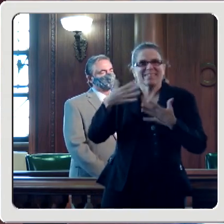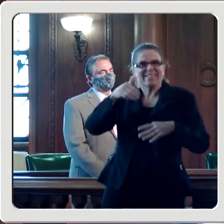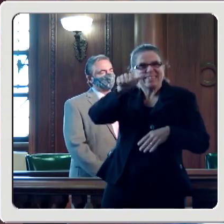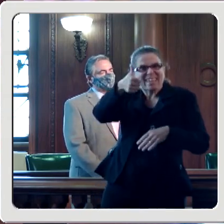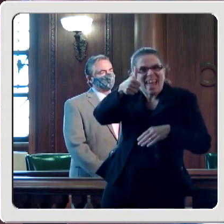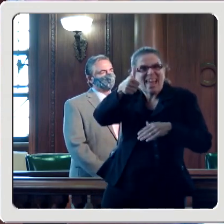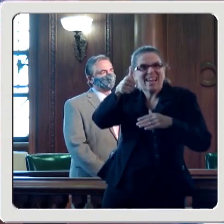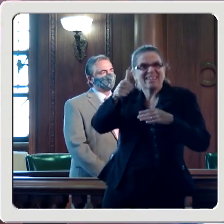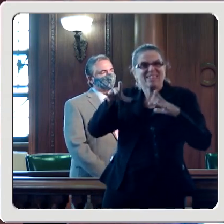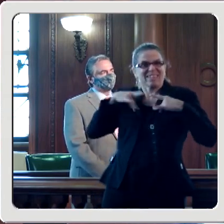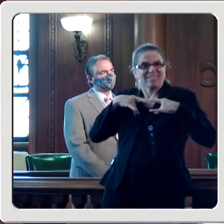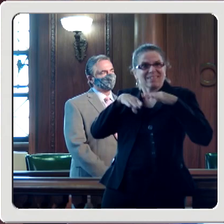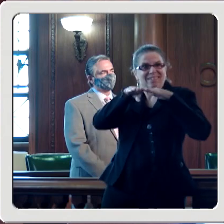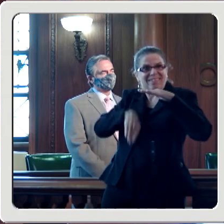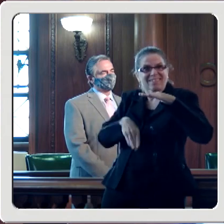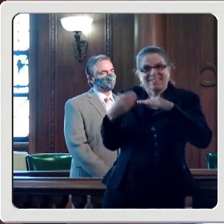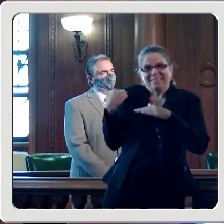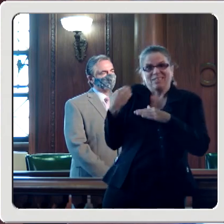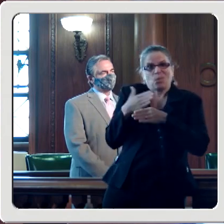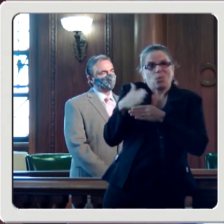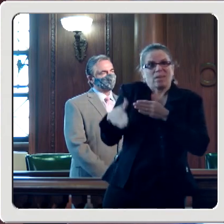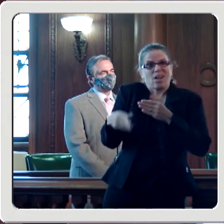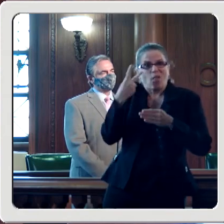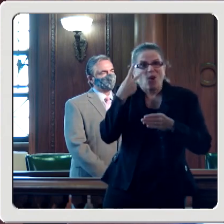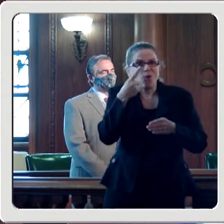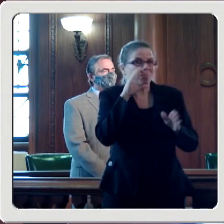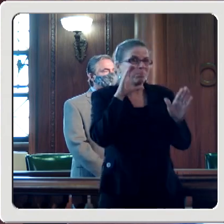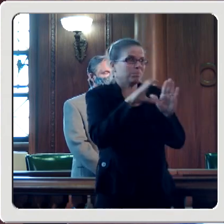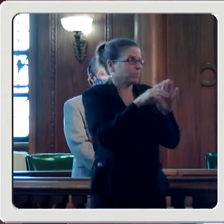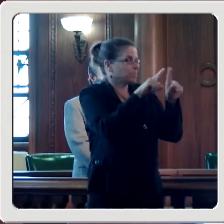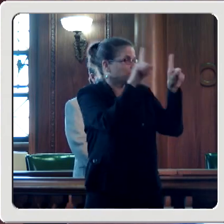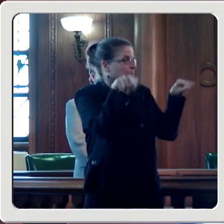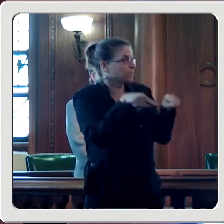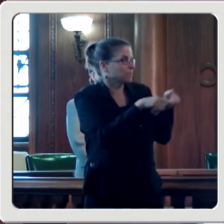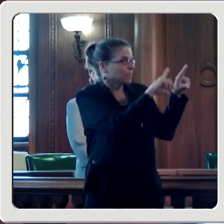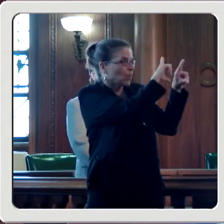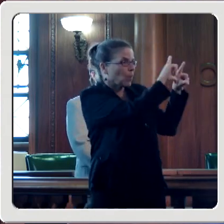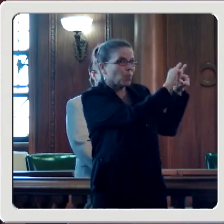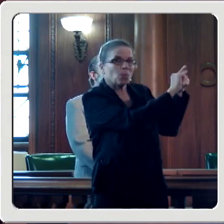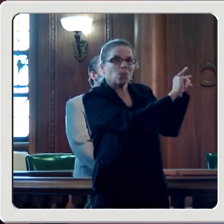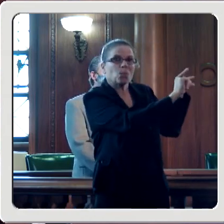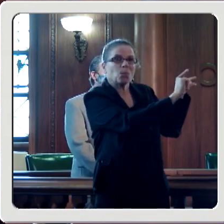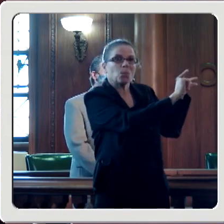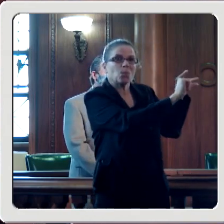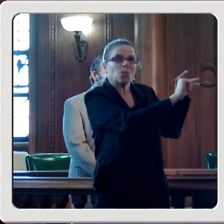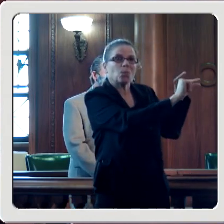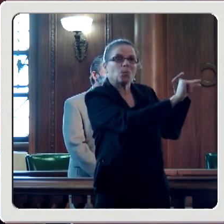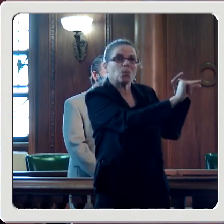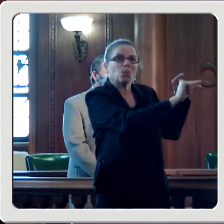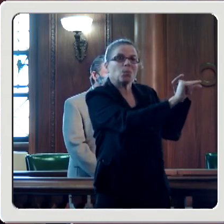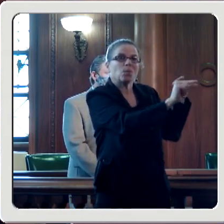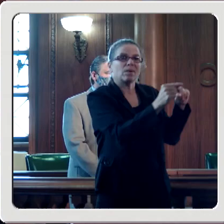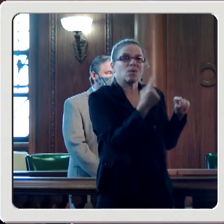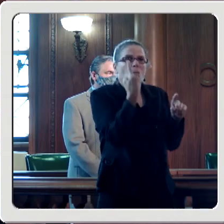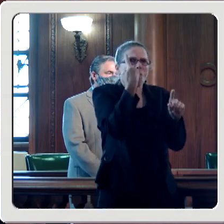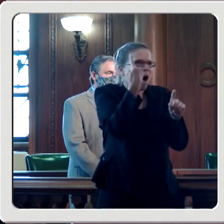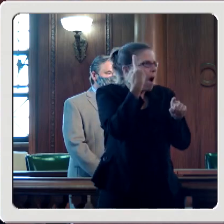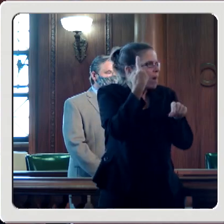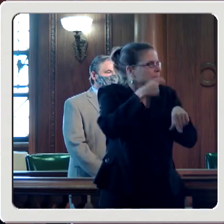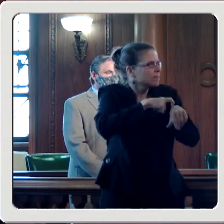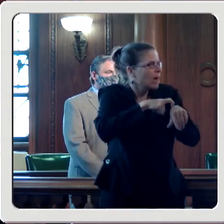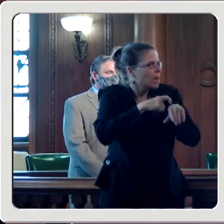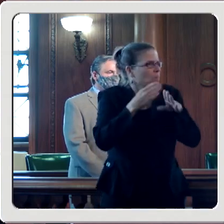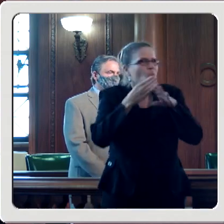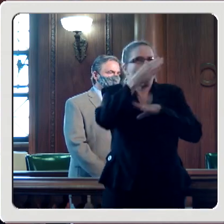tell you that there was only one day last week that we had a double digits, which was